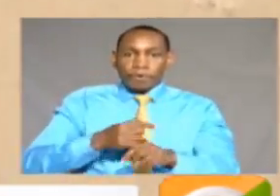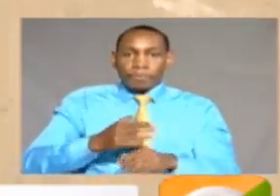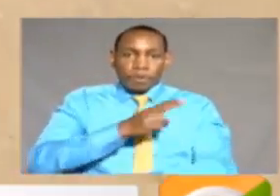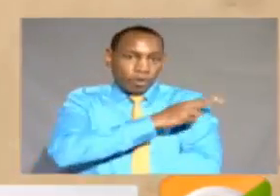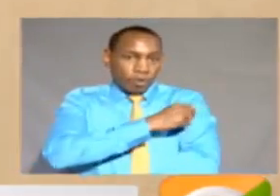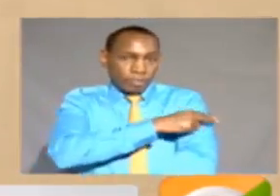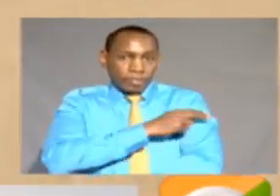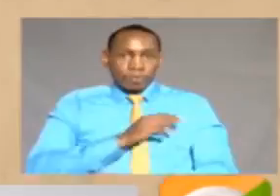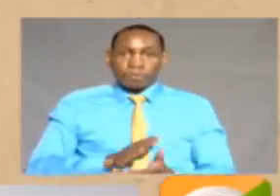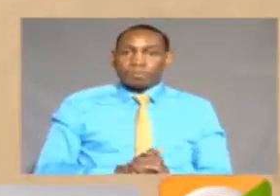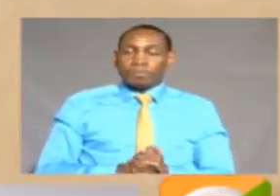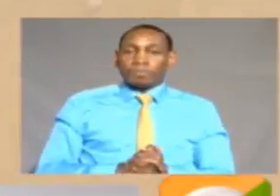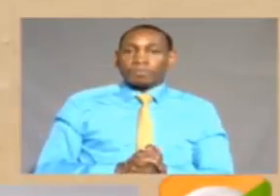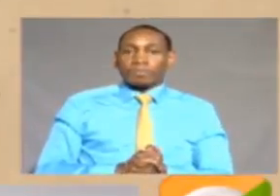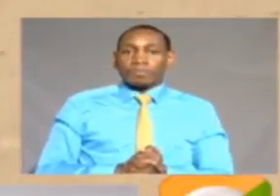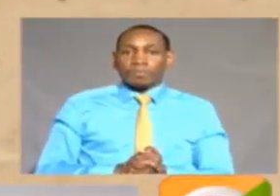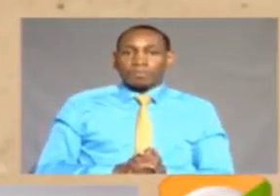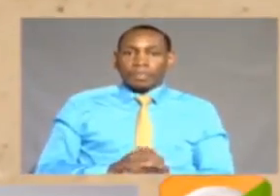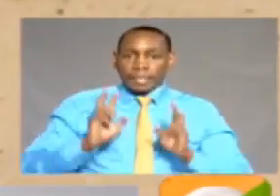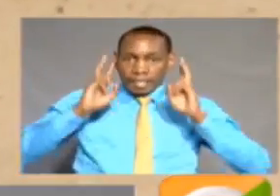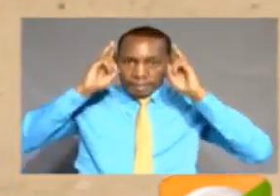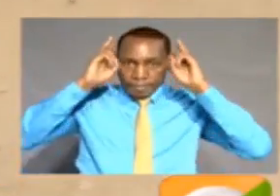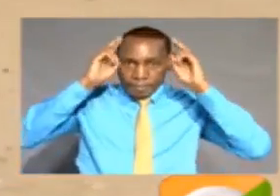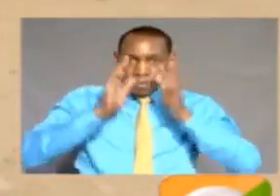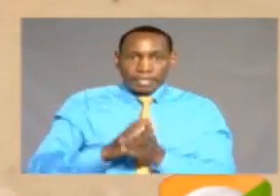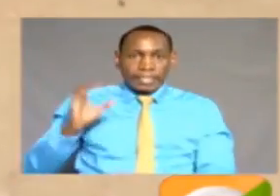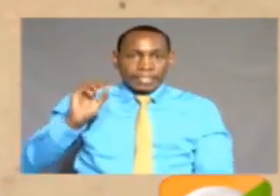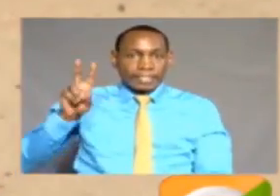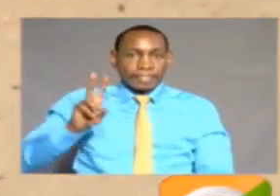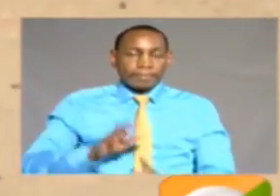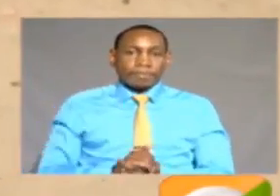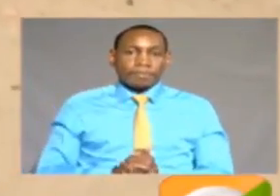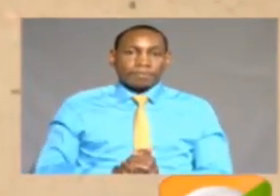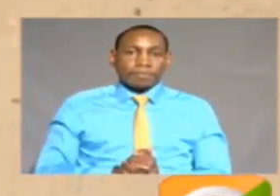the health center. Mashirima Kapombe, Citizen TV.